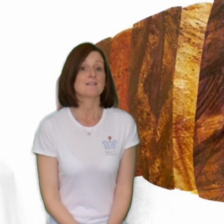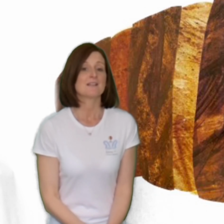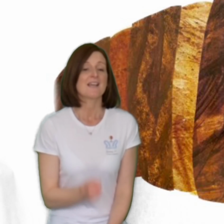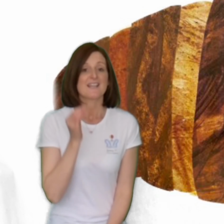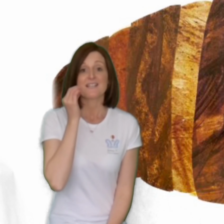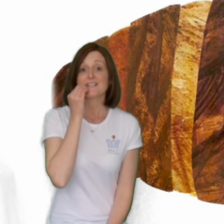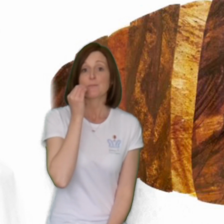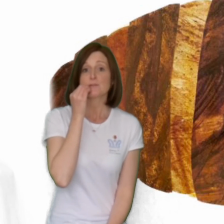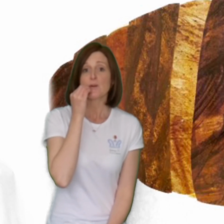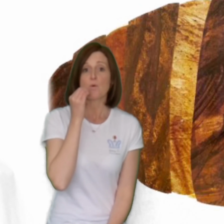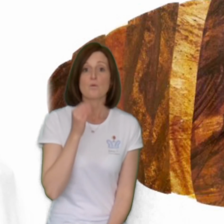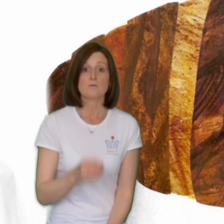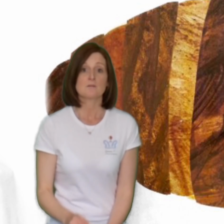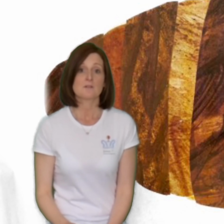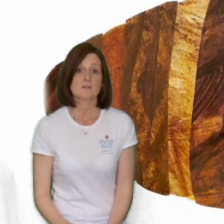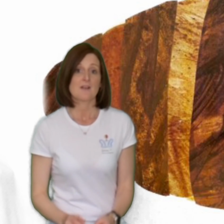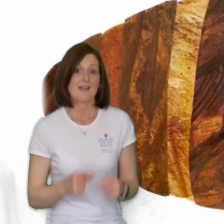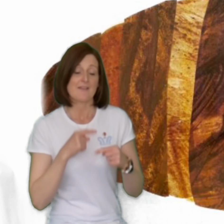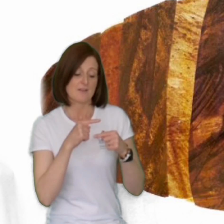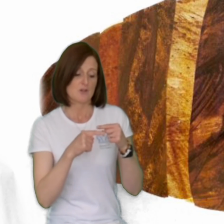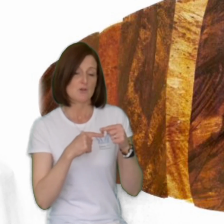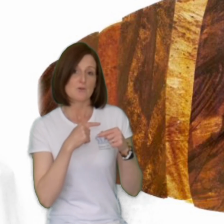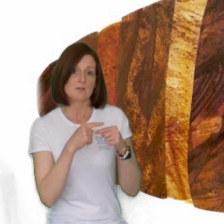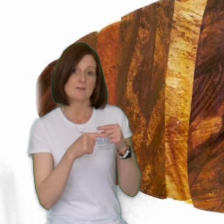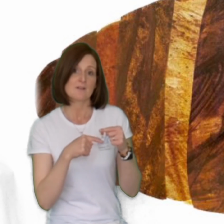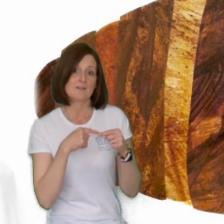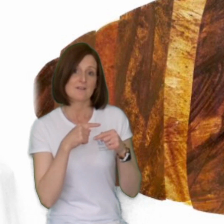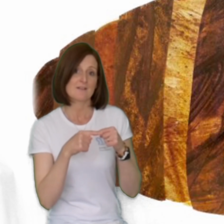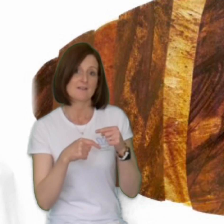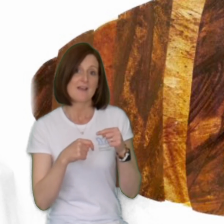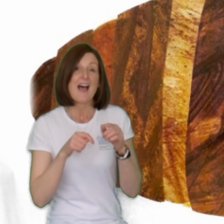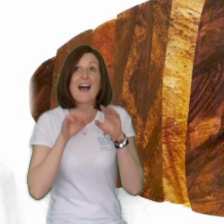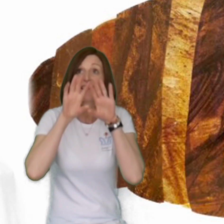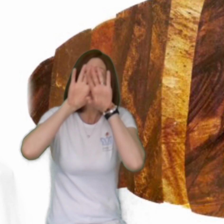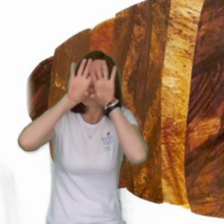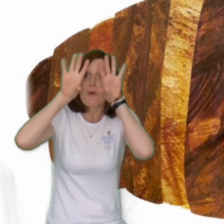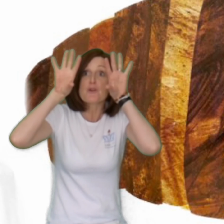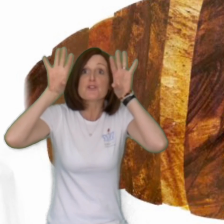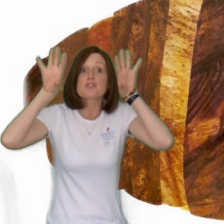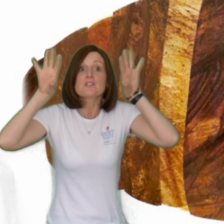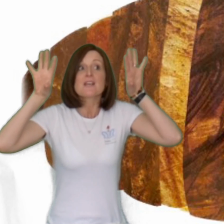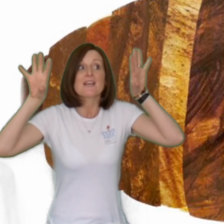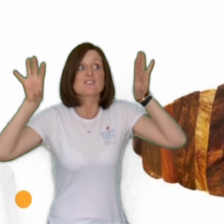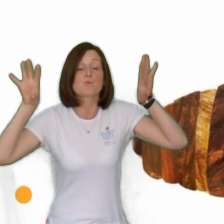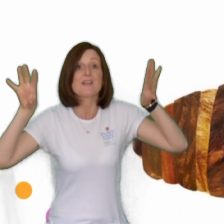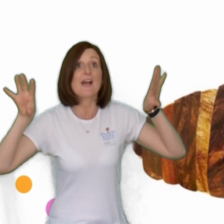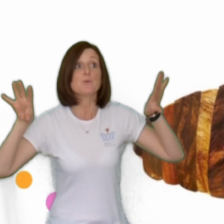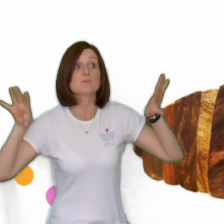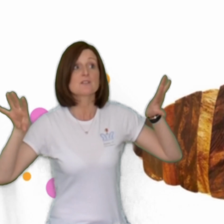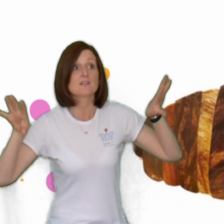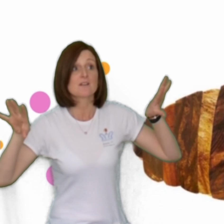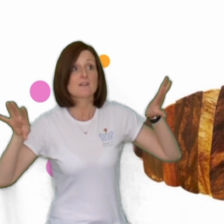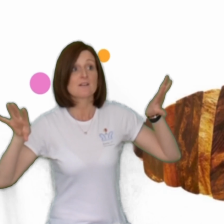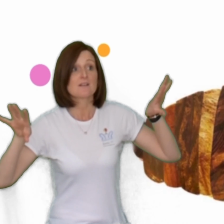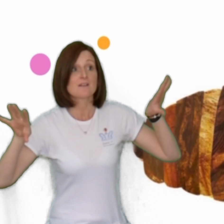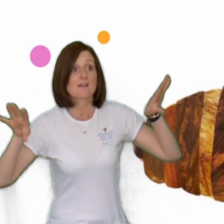Then he nibbled a hole in the cocoon and he pushed his way